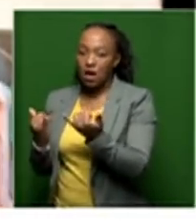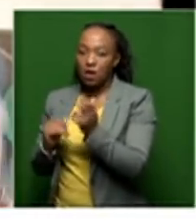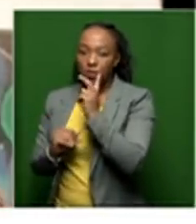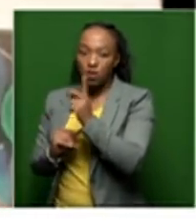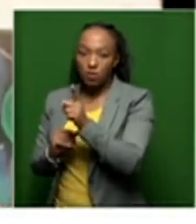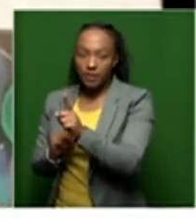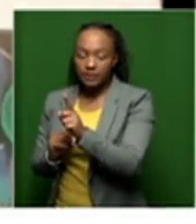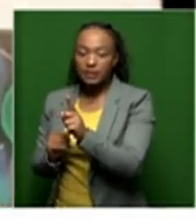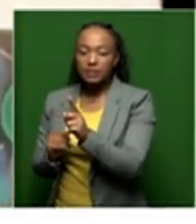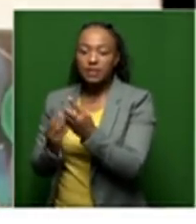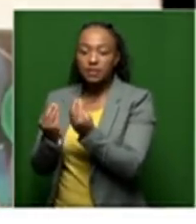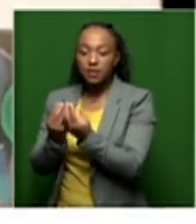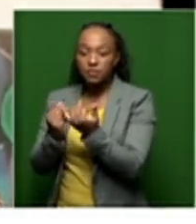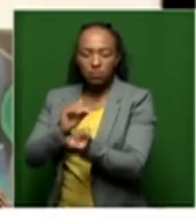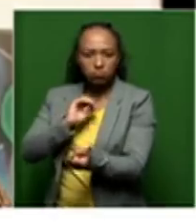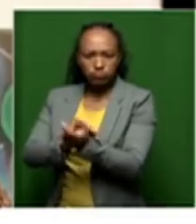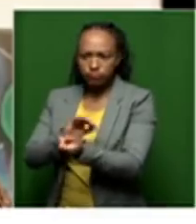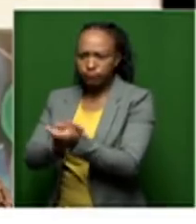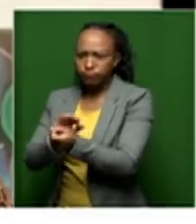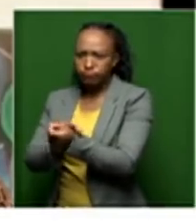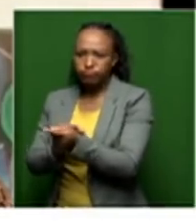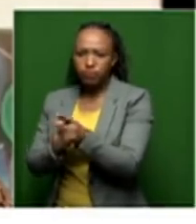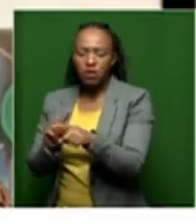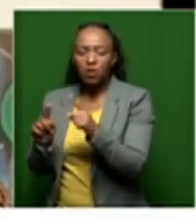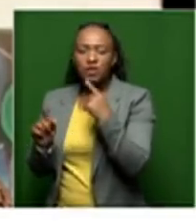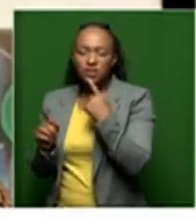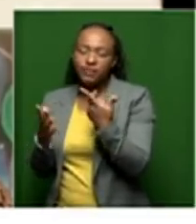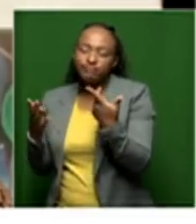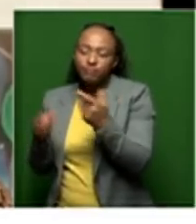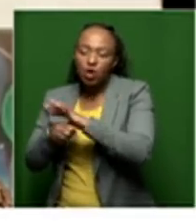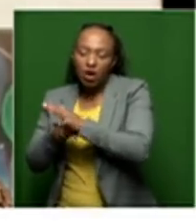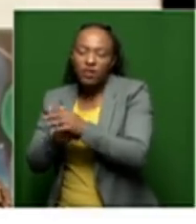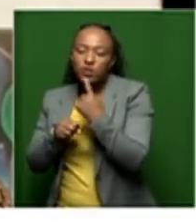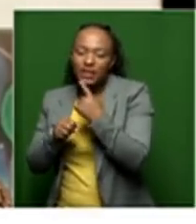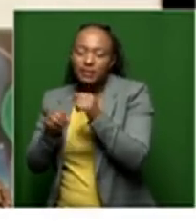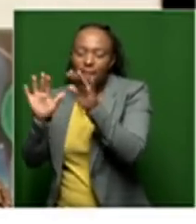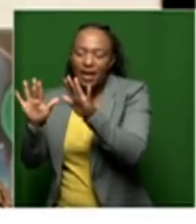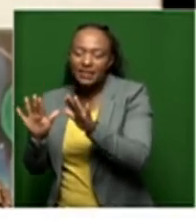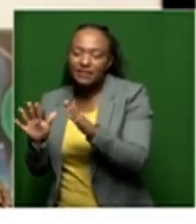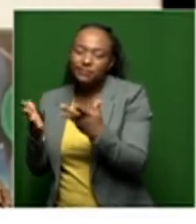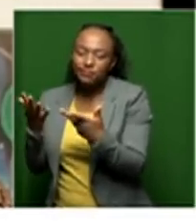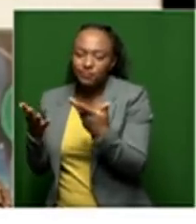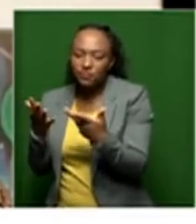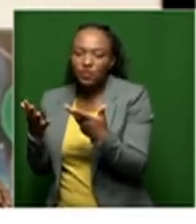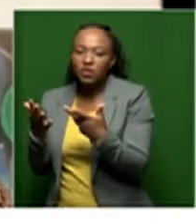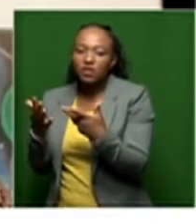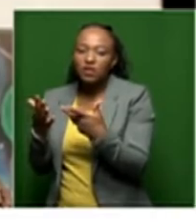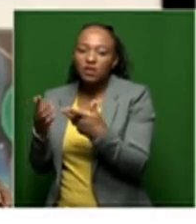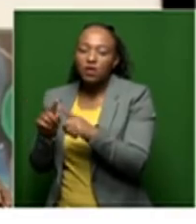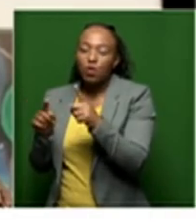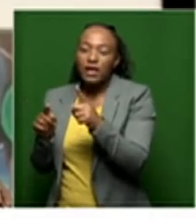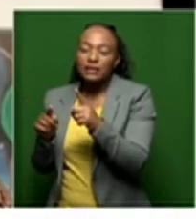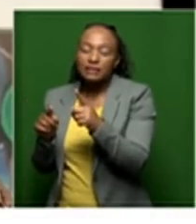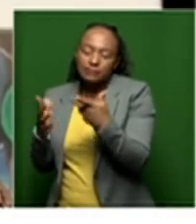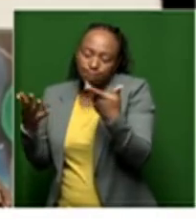of things that are happening, and you say it is a blessing in disguise, but which I think we need to take with a huge pinch